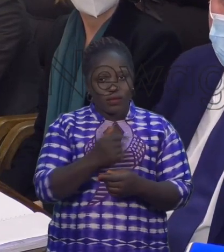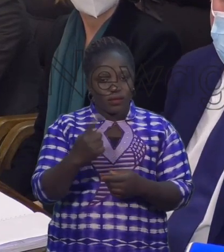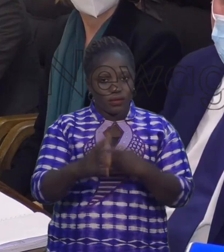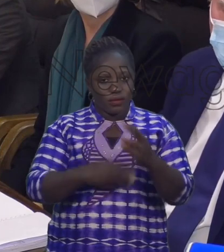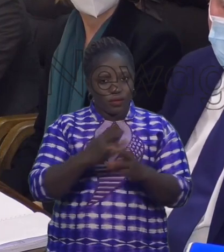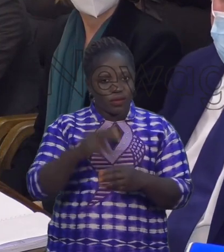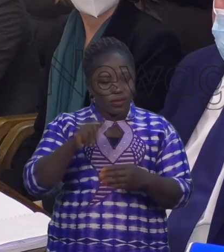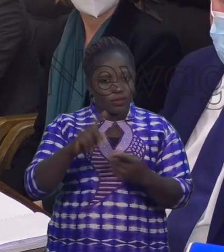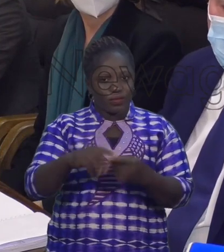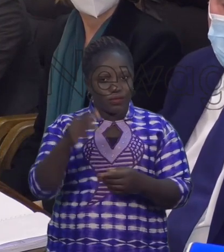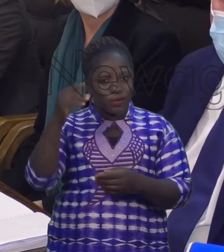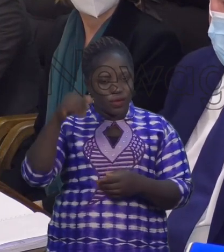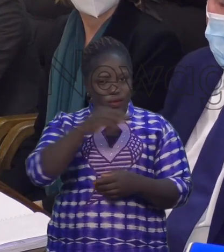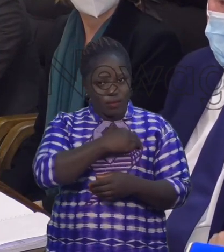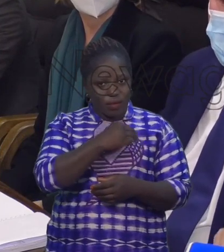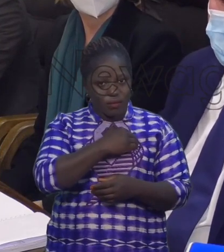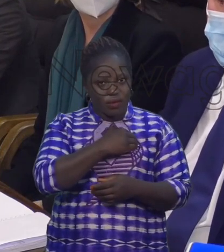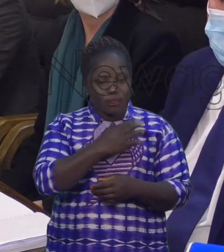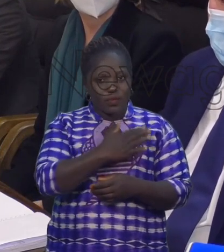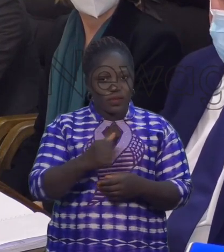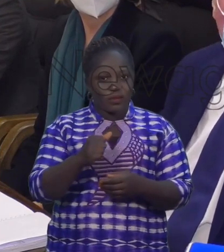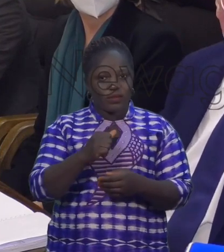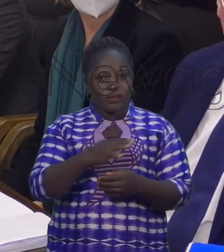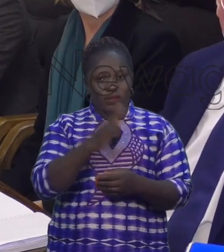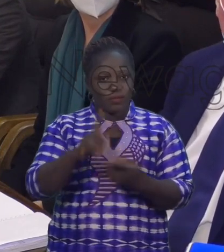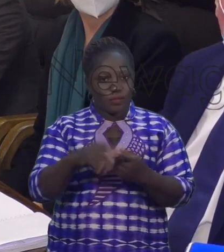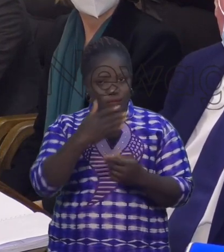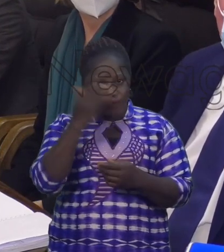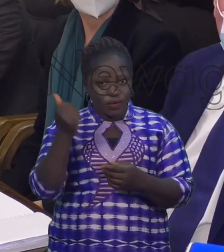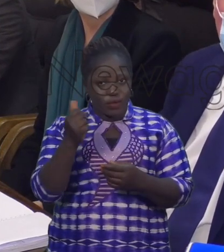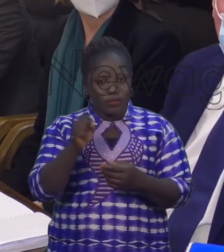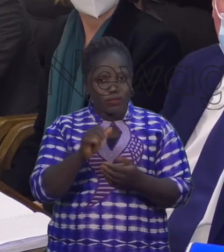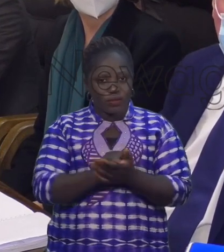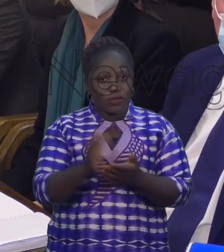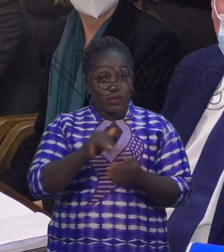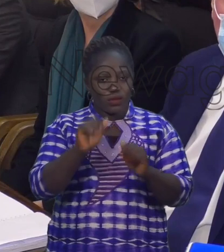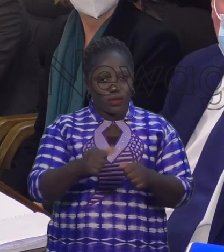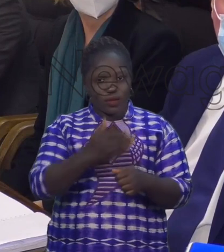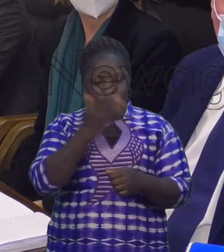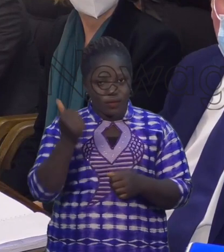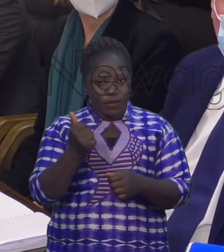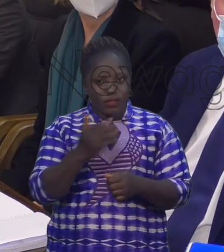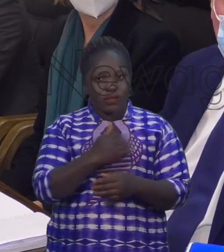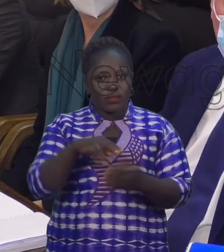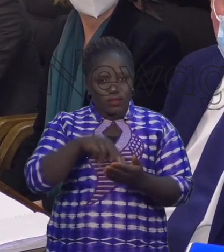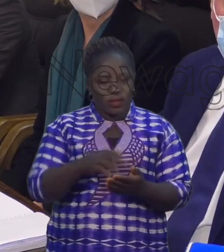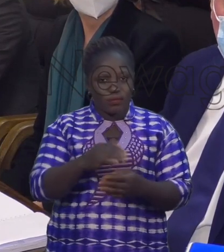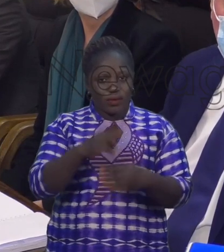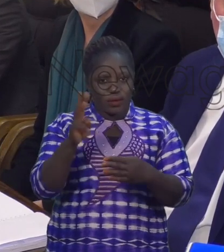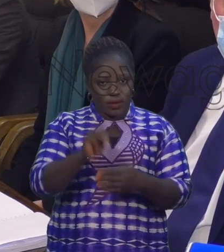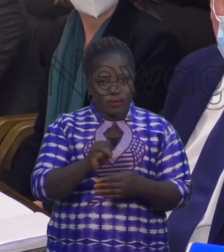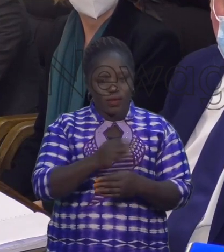world needs to remember and never forget what happened there, and to stand by your